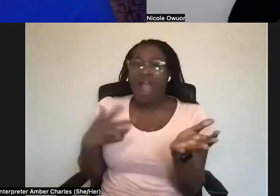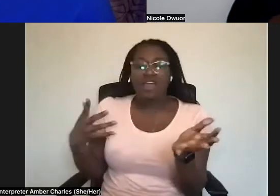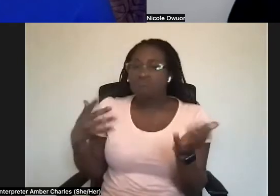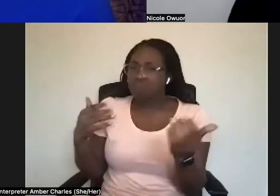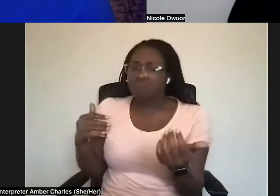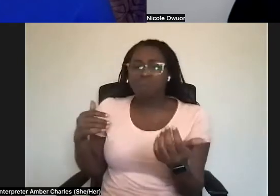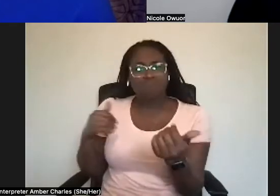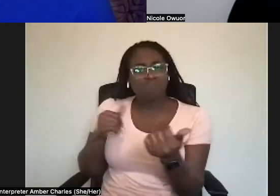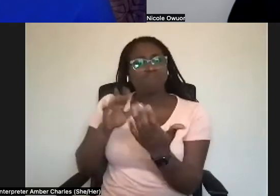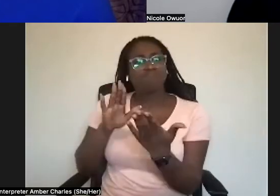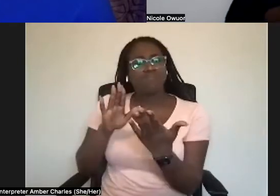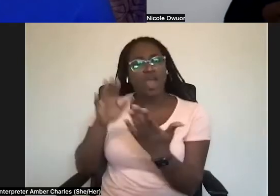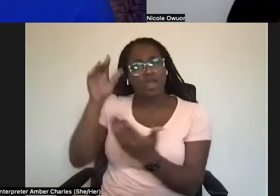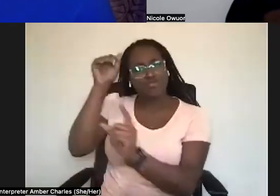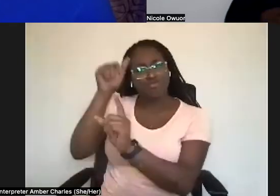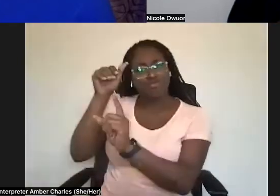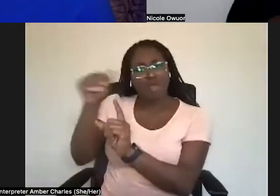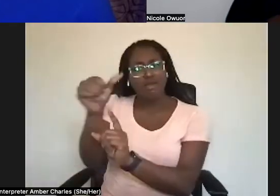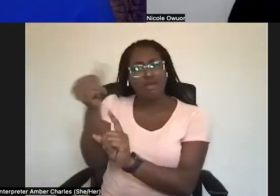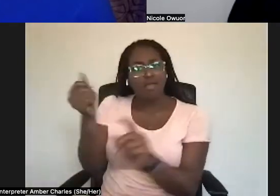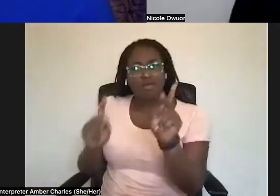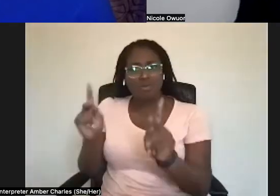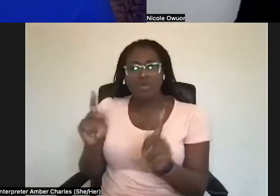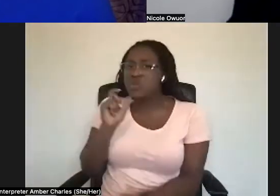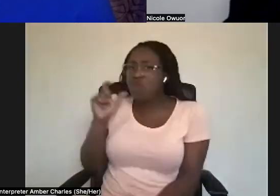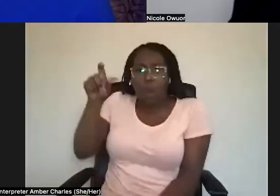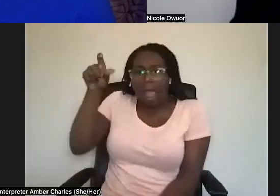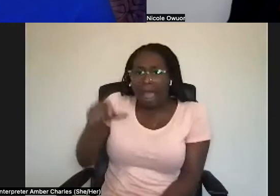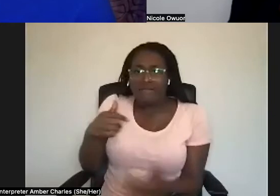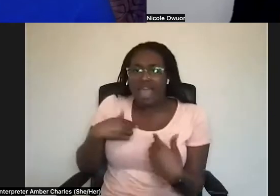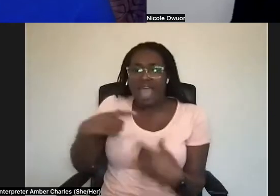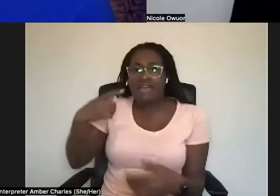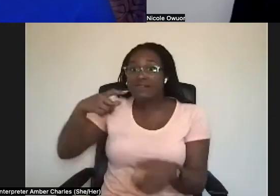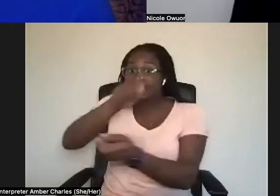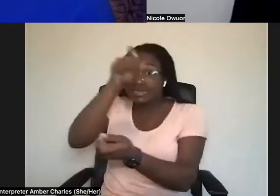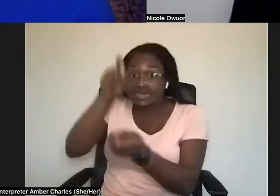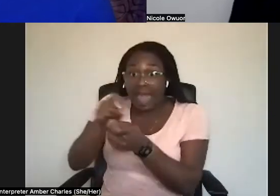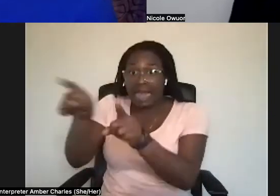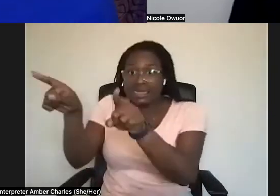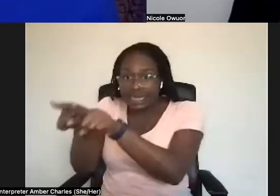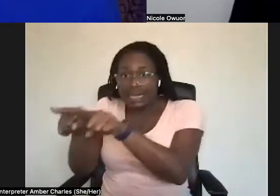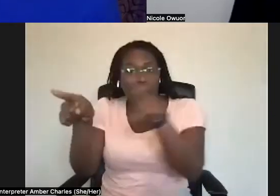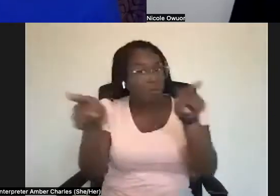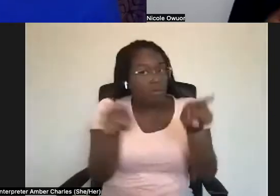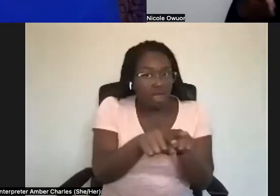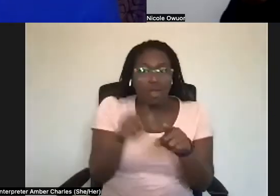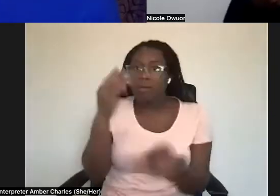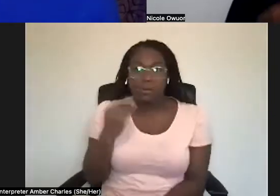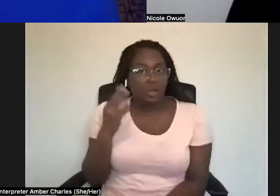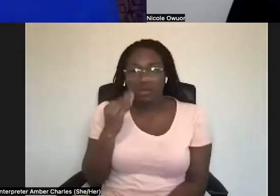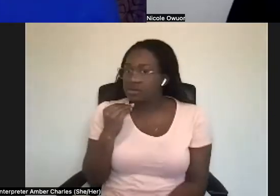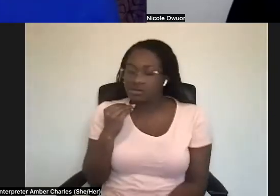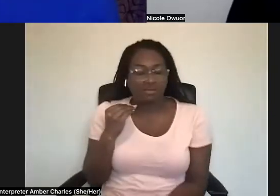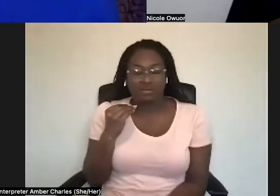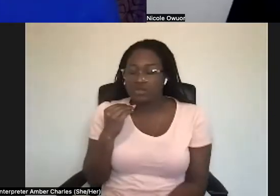remind other people that we don't have to have identical experiences. And it takes a lot of